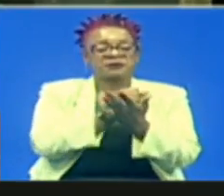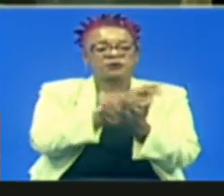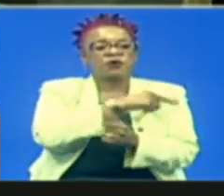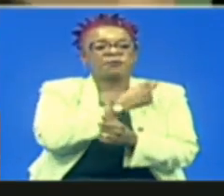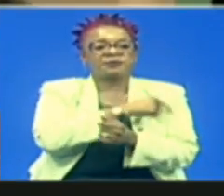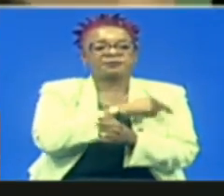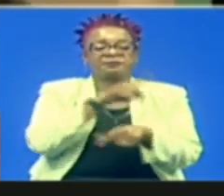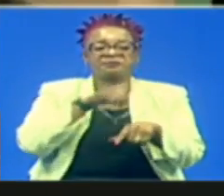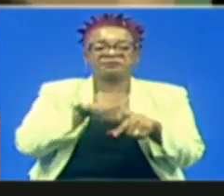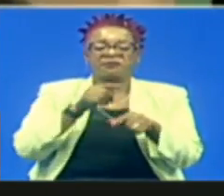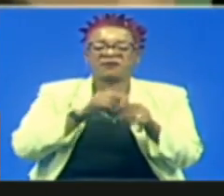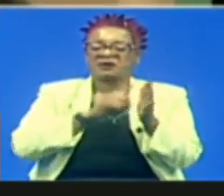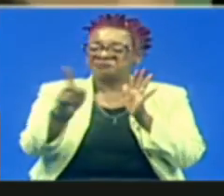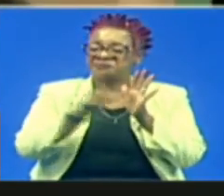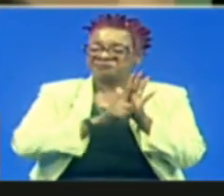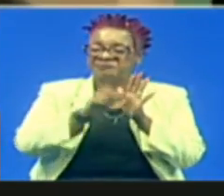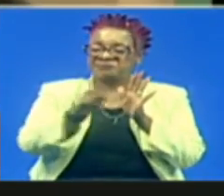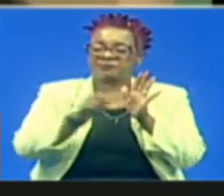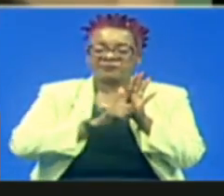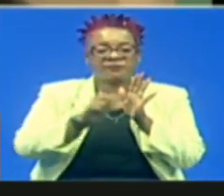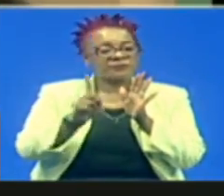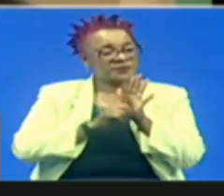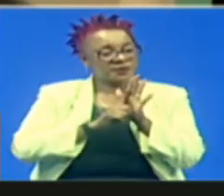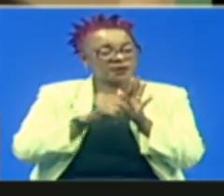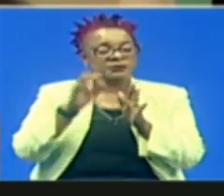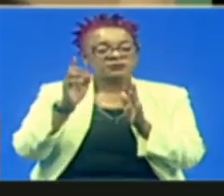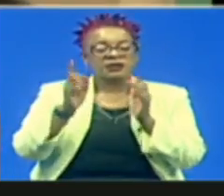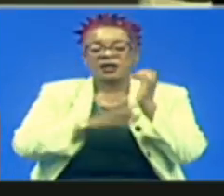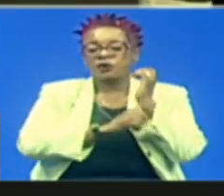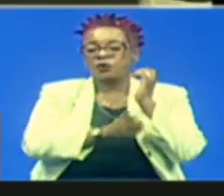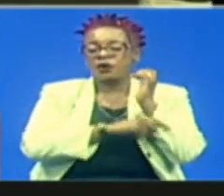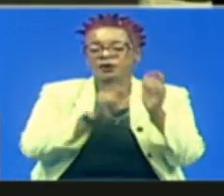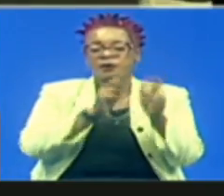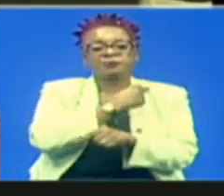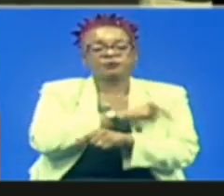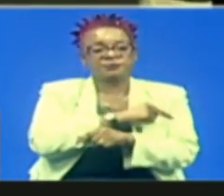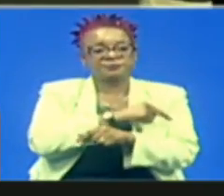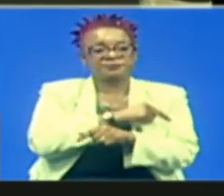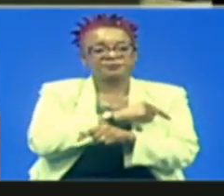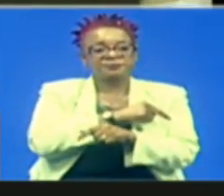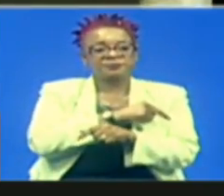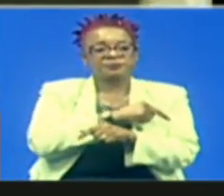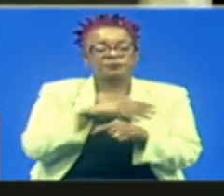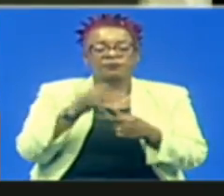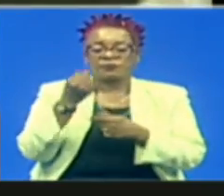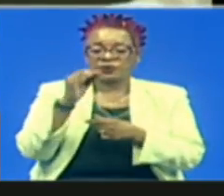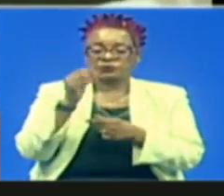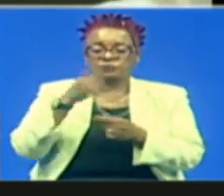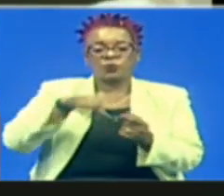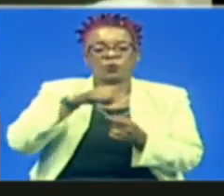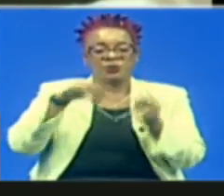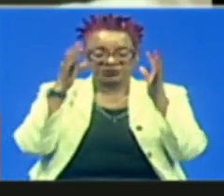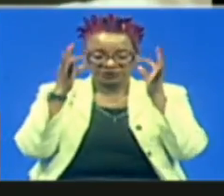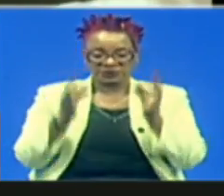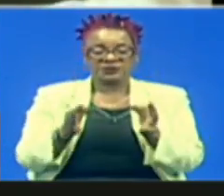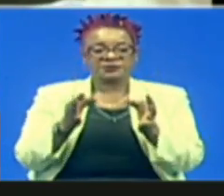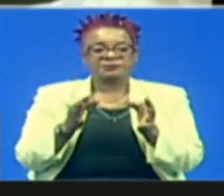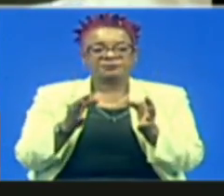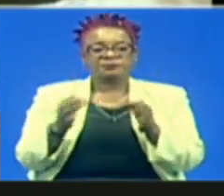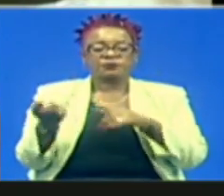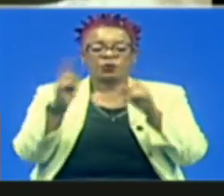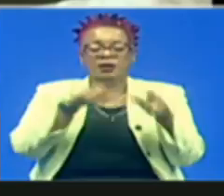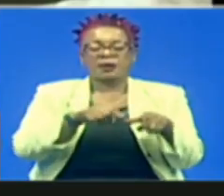after frequent and futile visits to the Kerugoya Hospital. Satukaona, acha tukunje tu Karatina